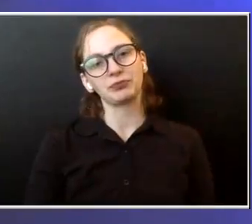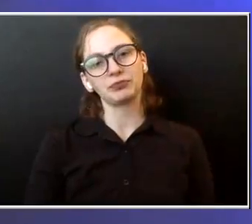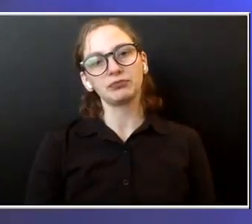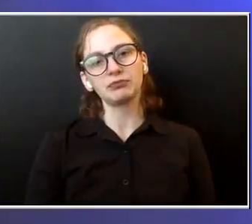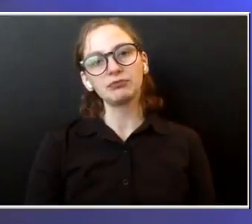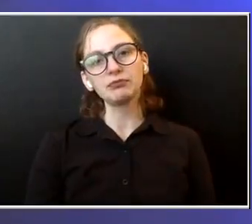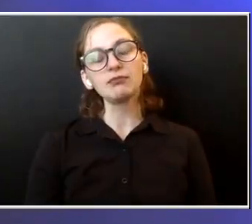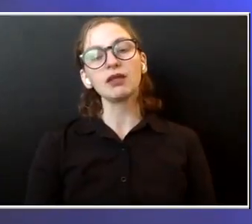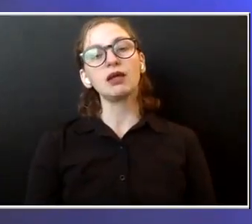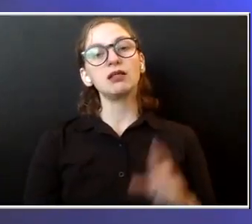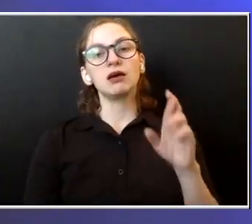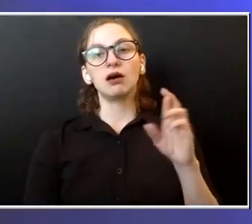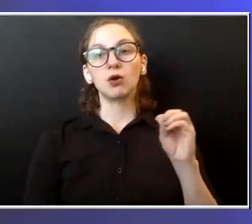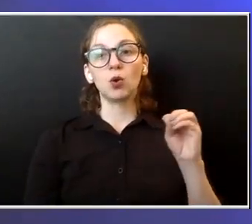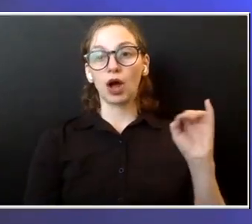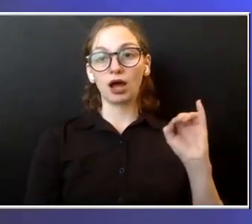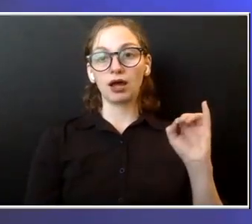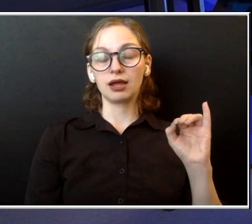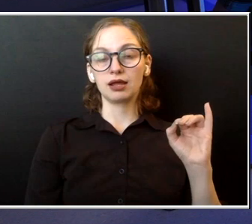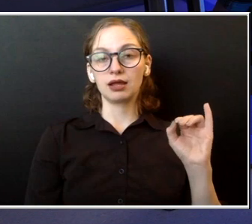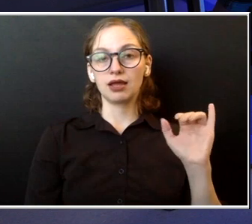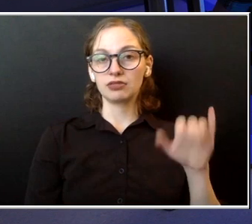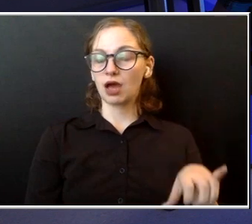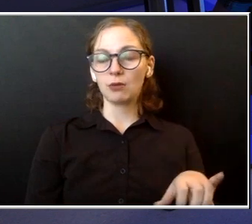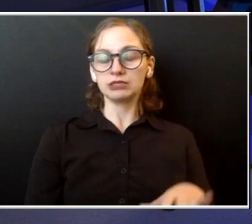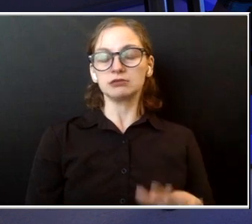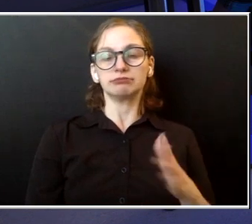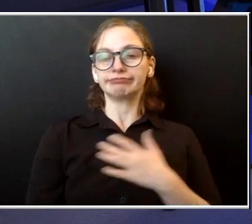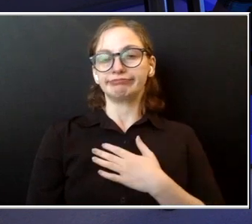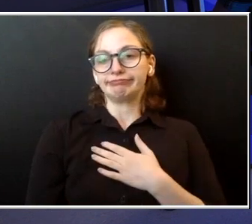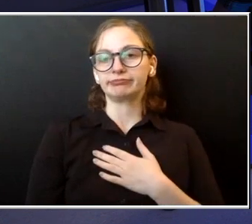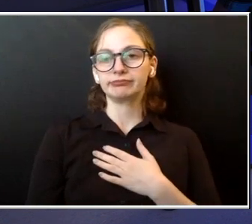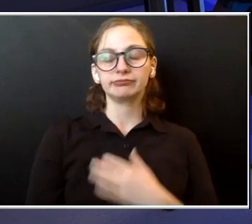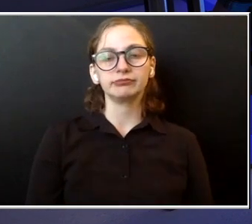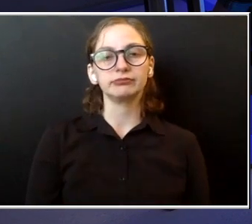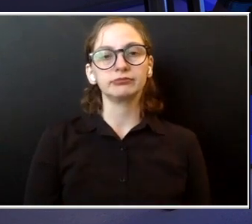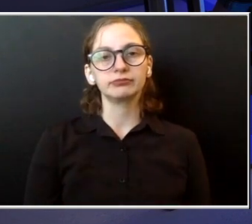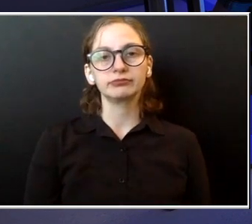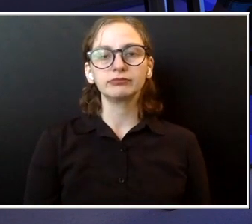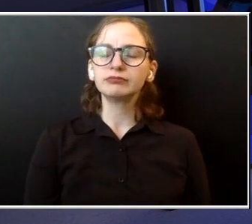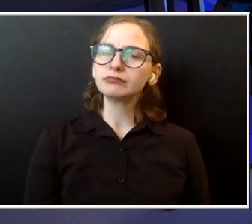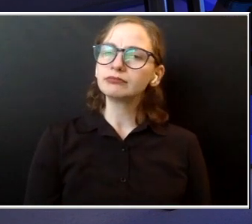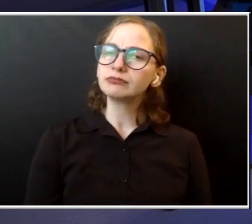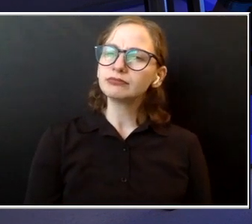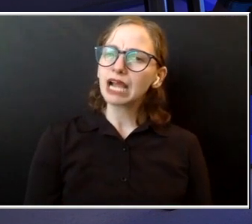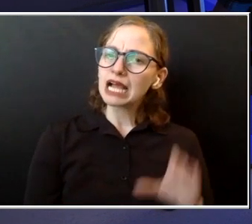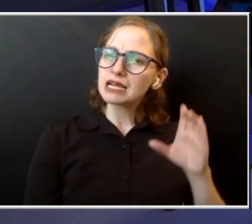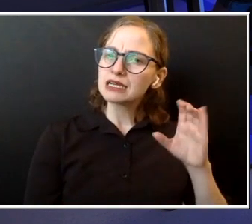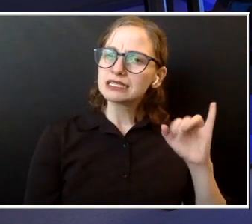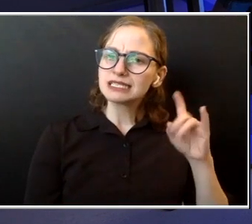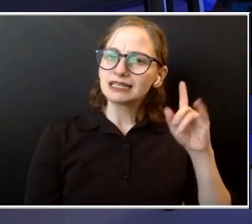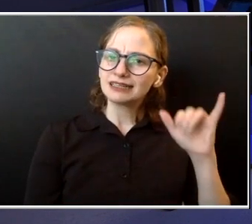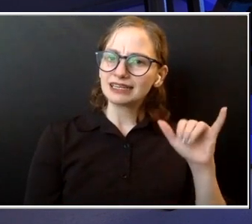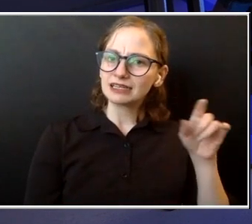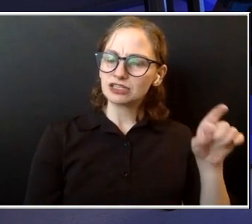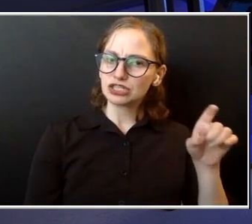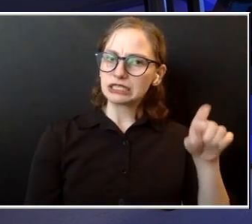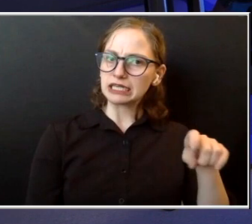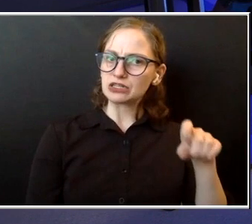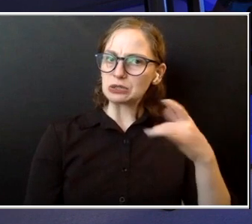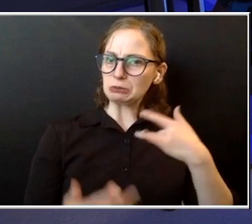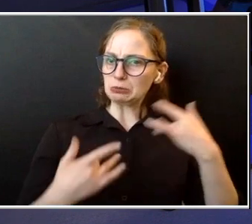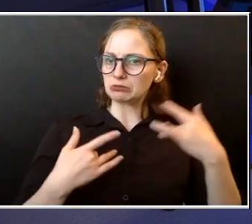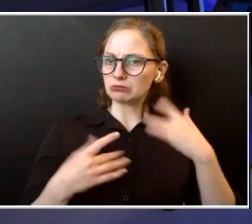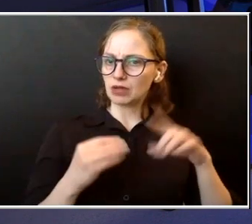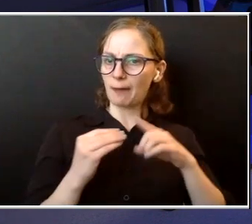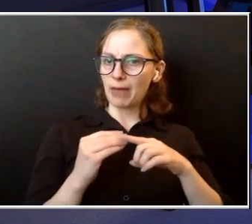just, yeah. Yeah, that's awesome. And does Cindy need to worry about the donation of that kidney? Is her remaining kidney going to be good enough to keep her alive